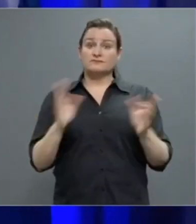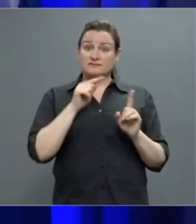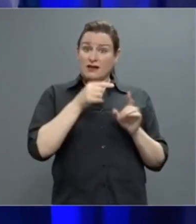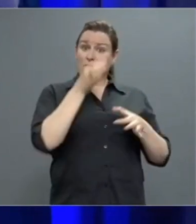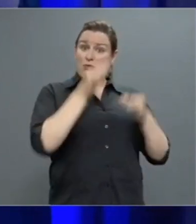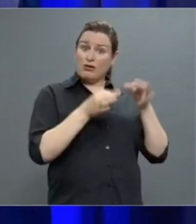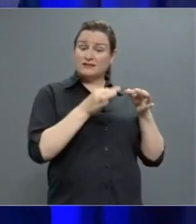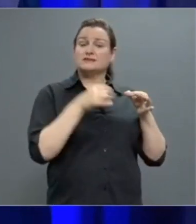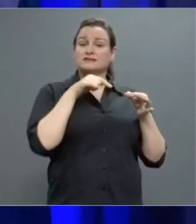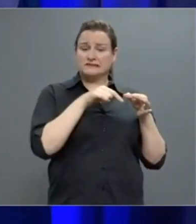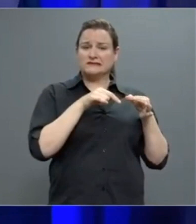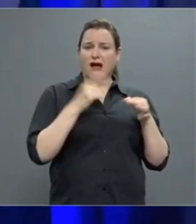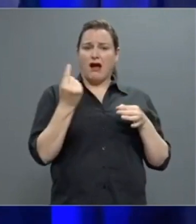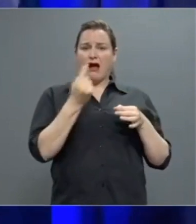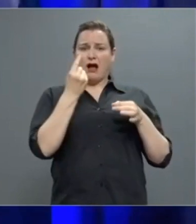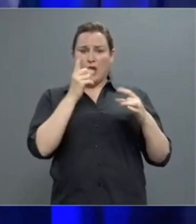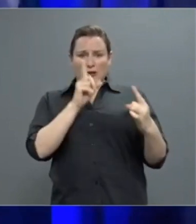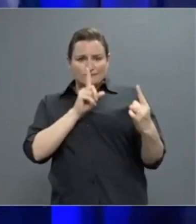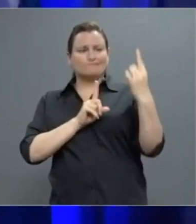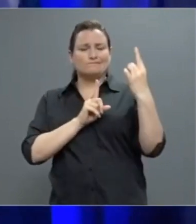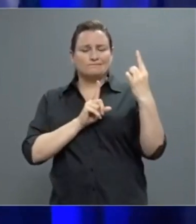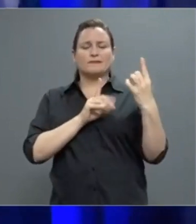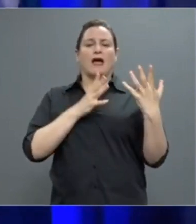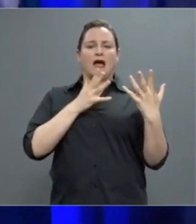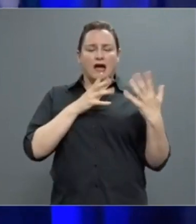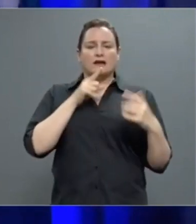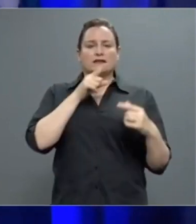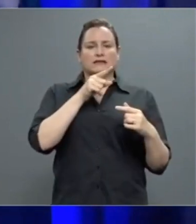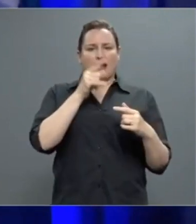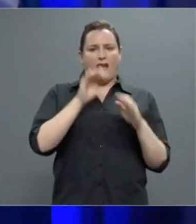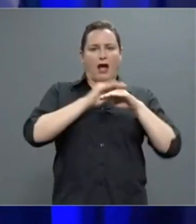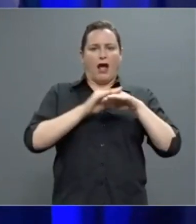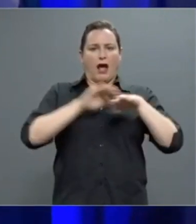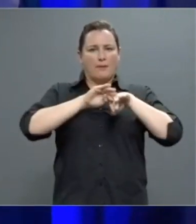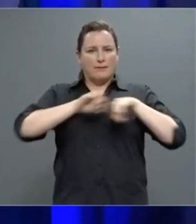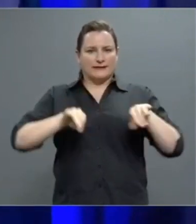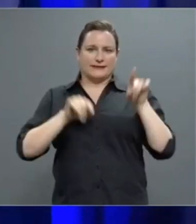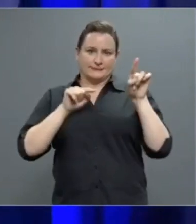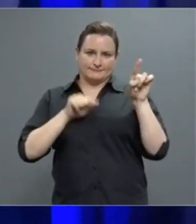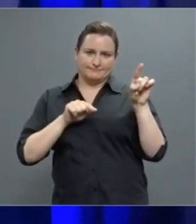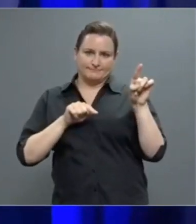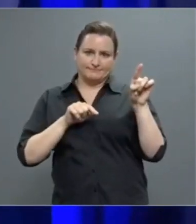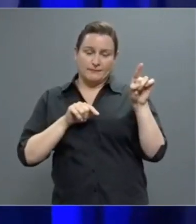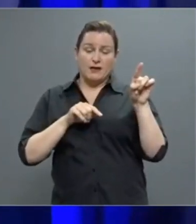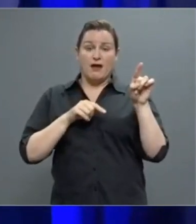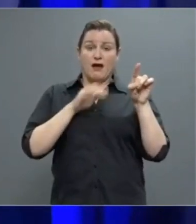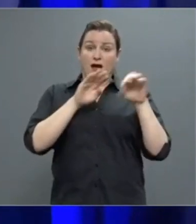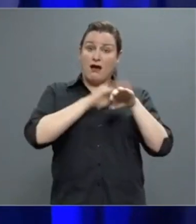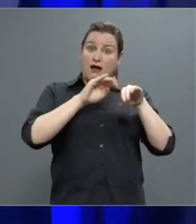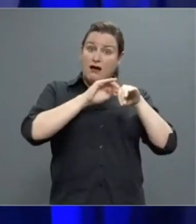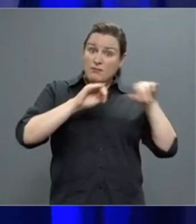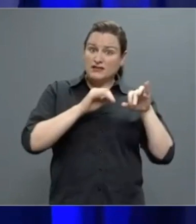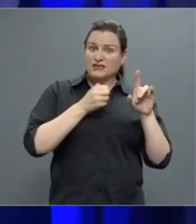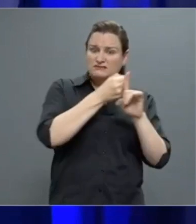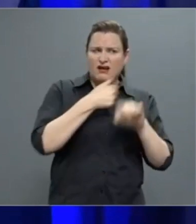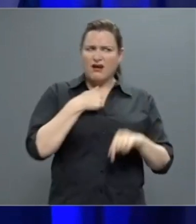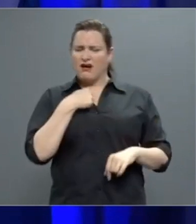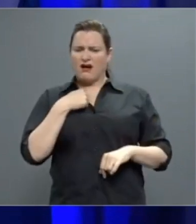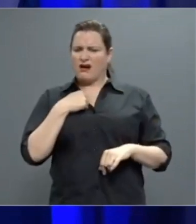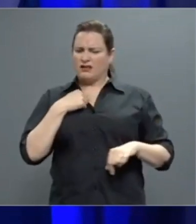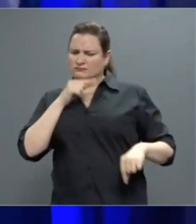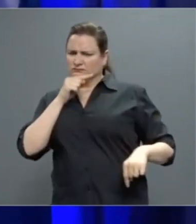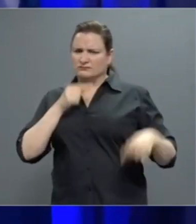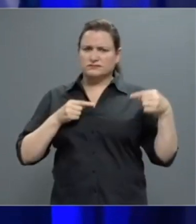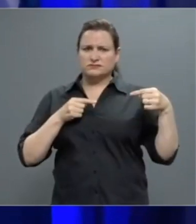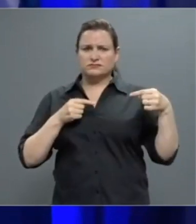Parliament against the evil apartheid regime. A party that was instrumental in drafting our nation's liberal